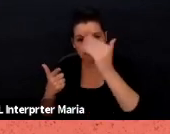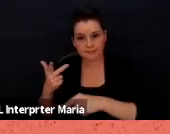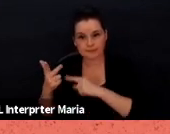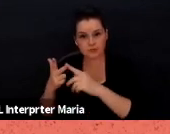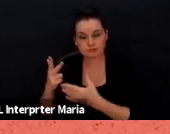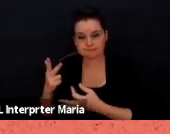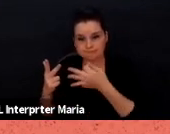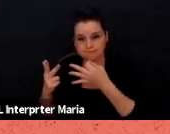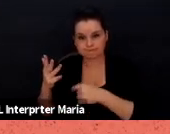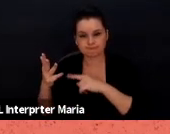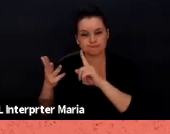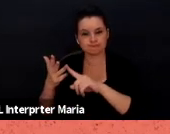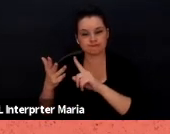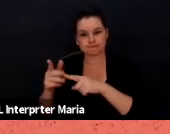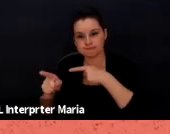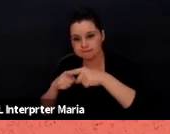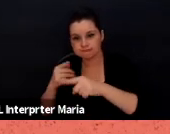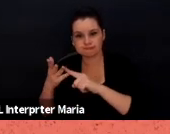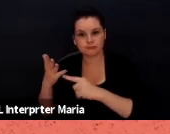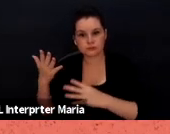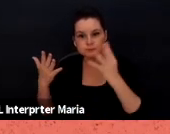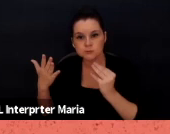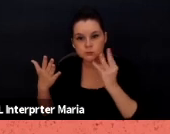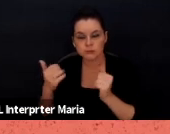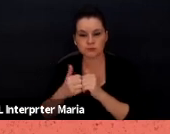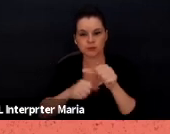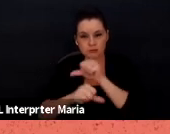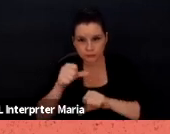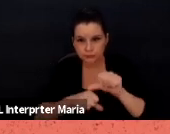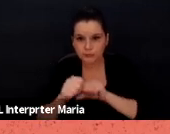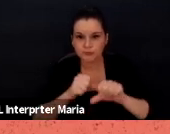their expertise, their experiences with one another